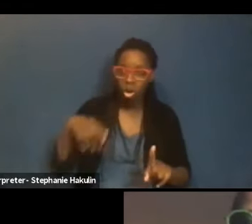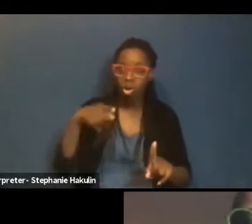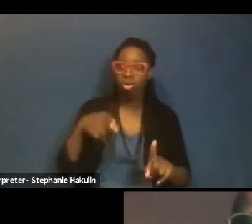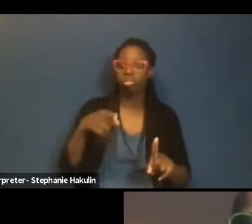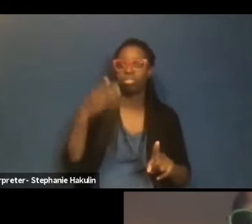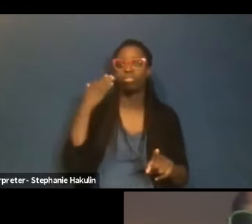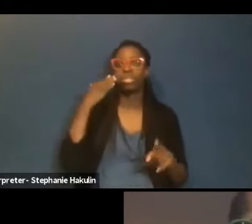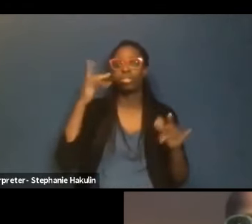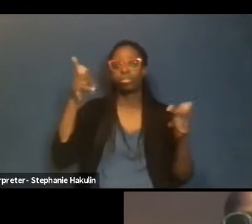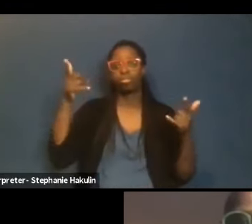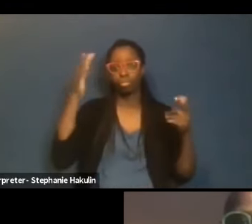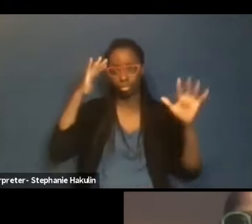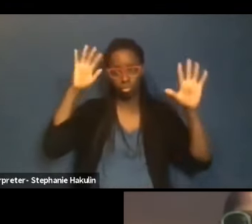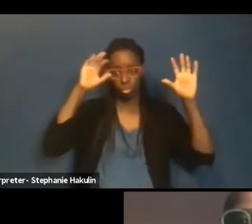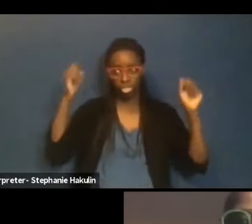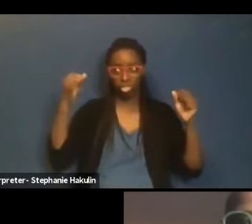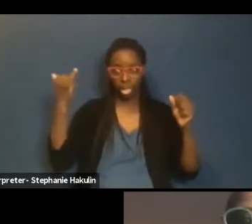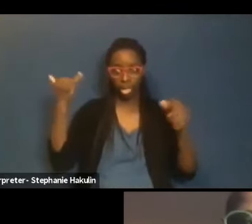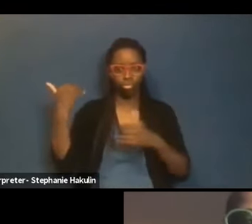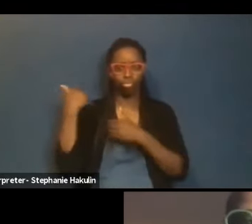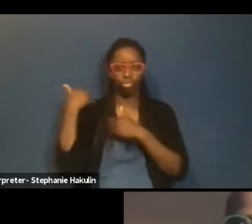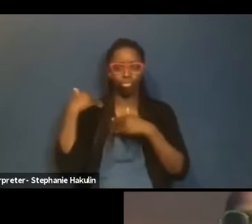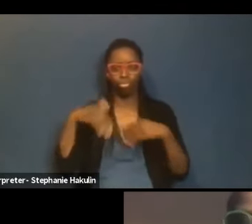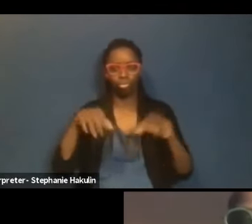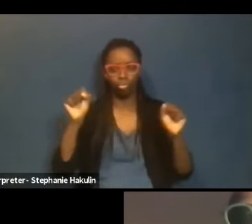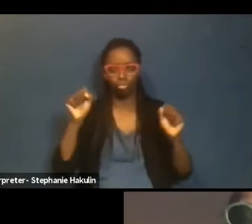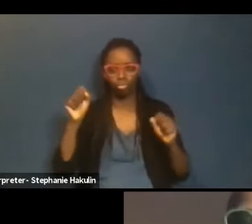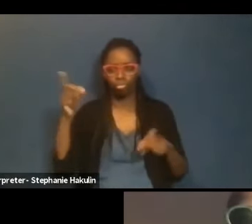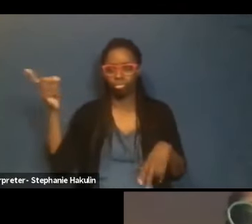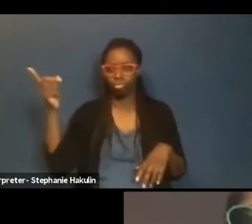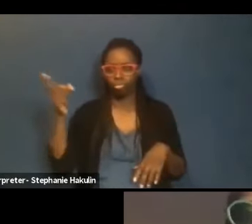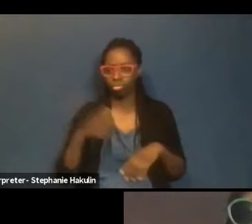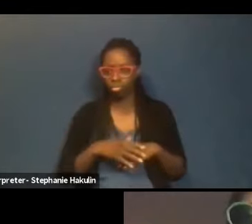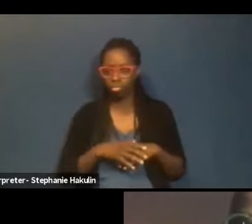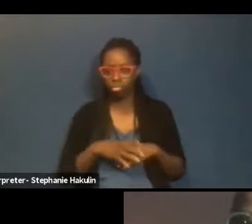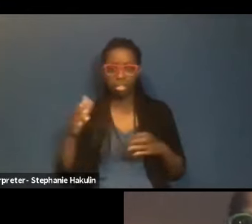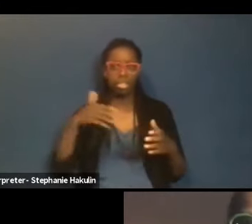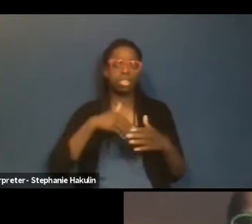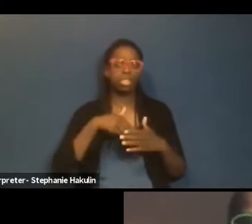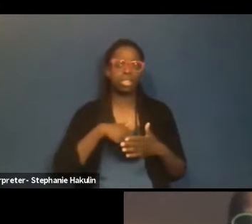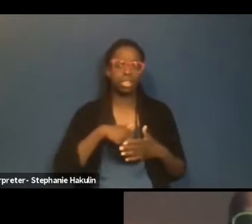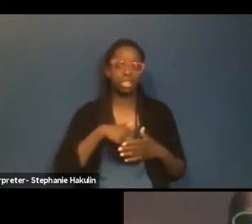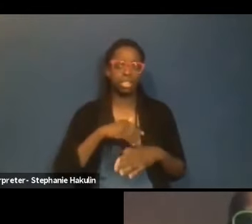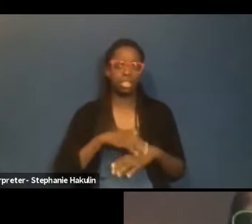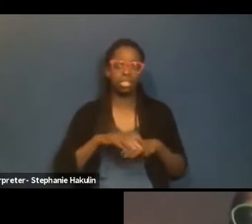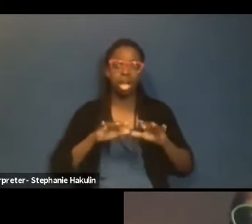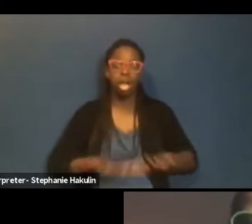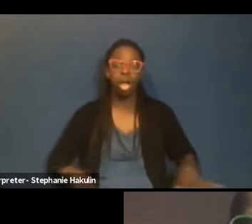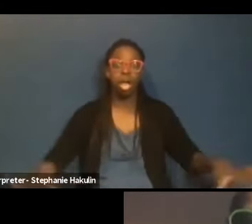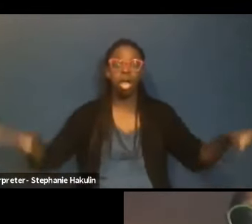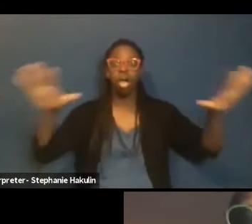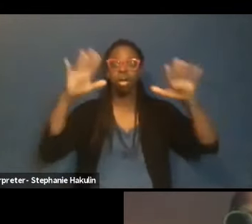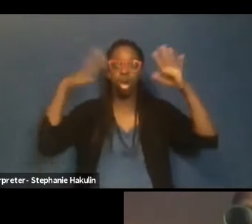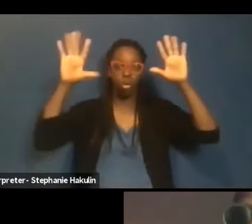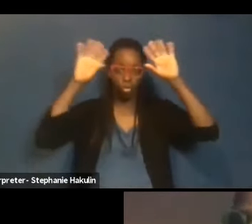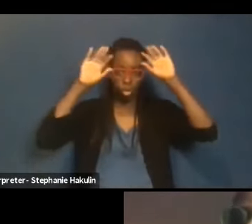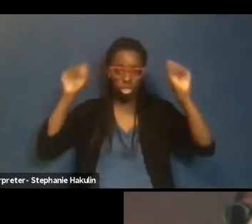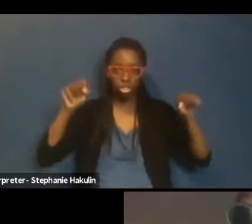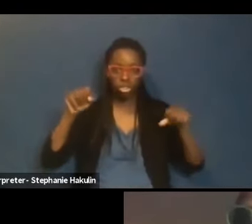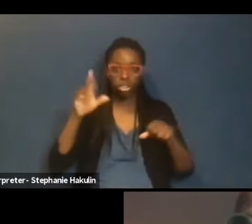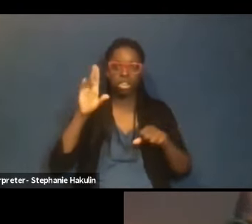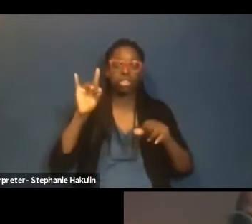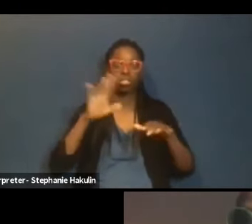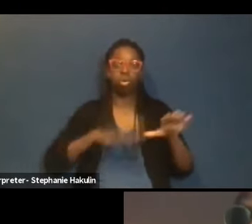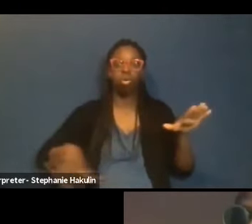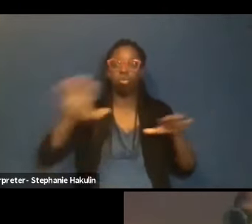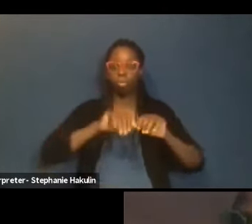what he's unleashing on this country. And here come the poets. here come the young poets